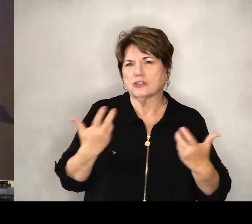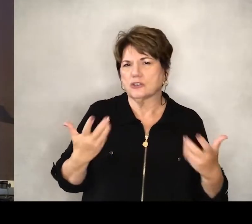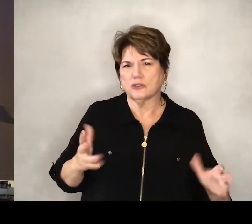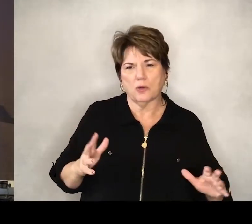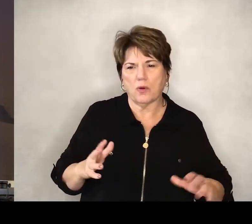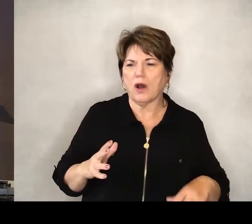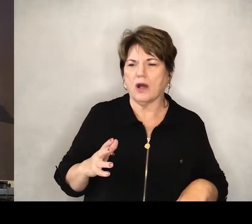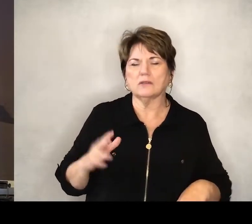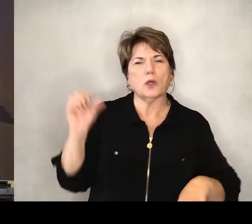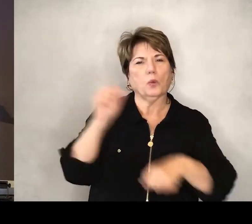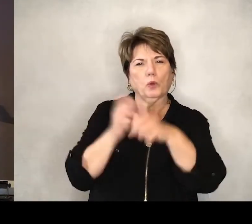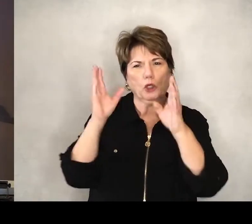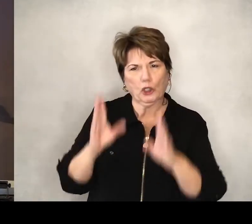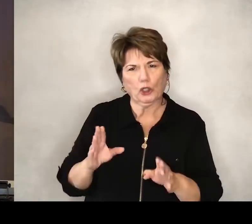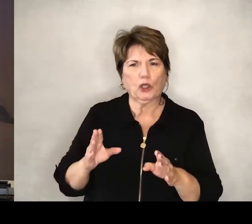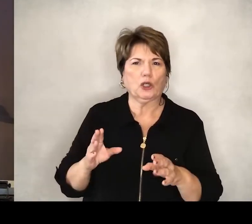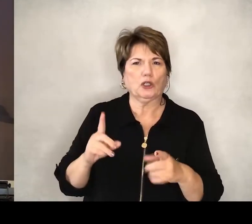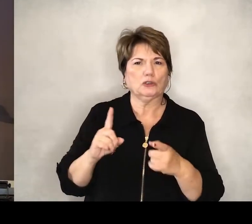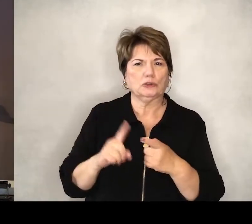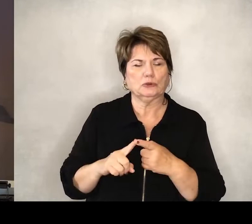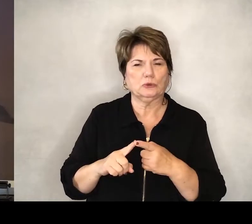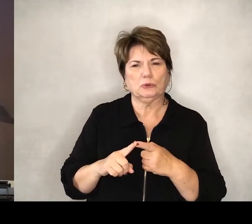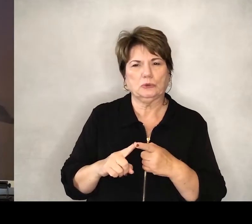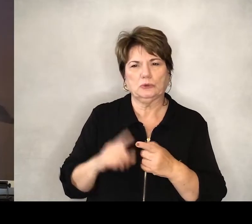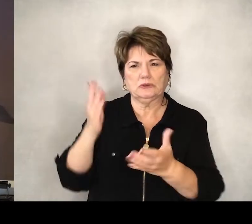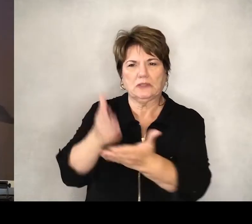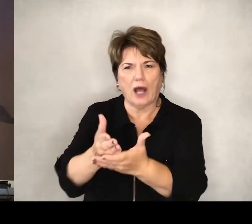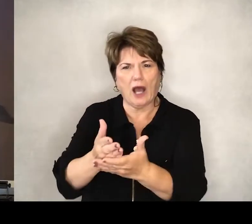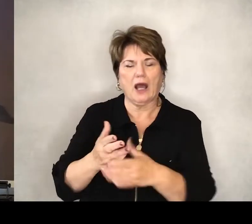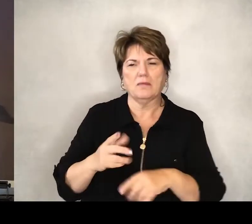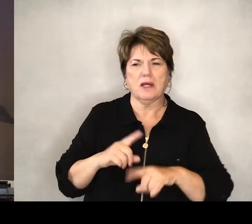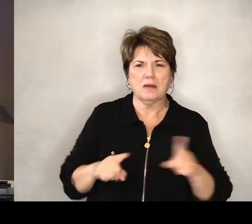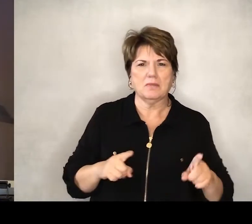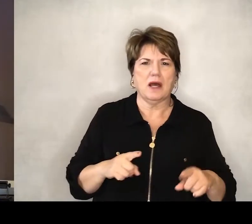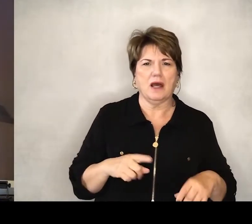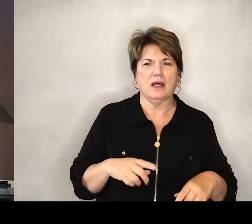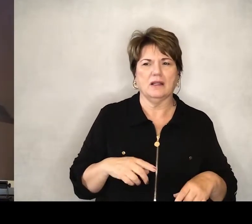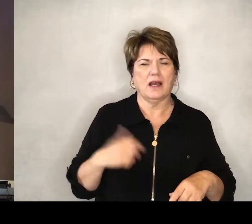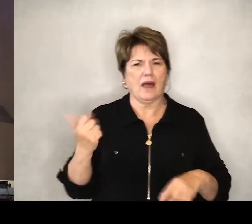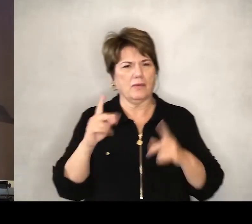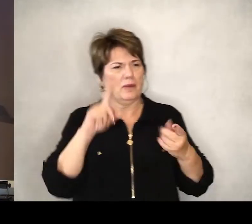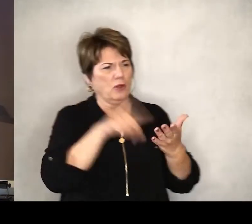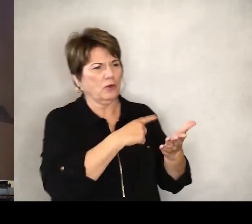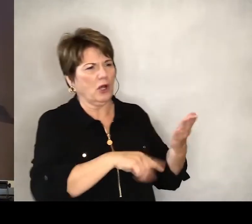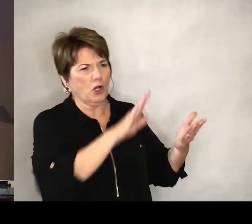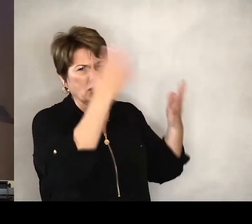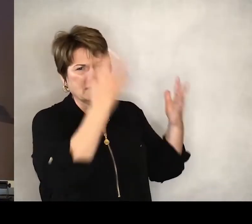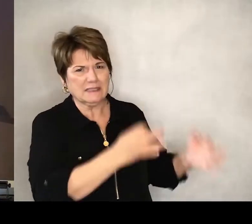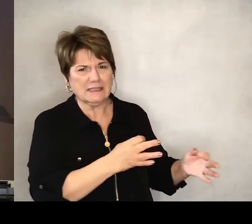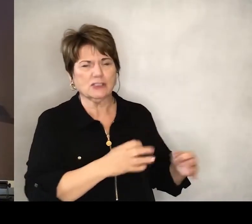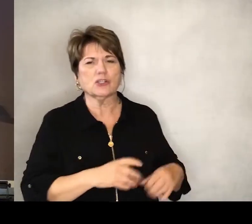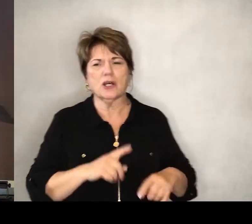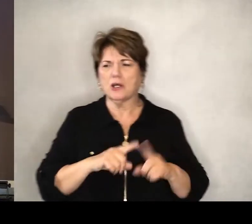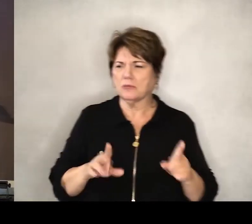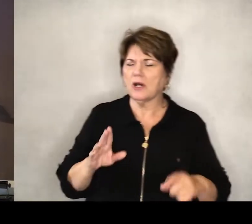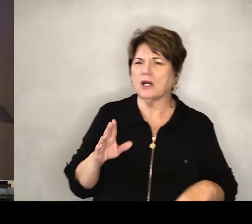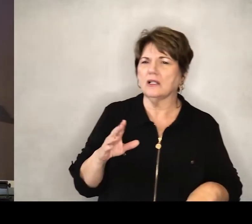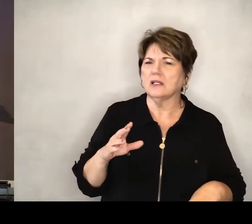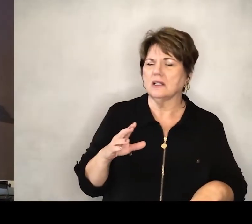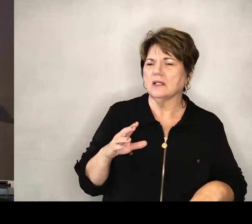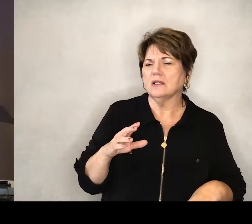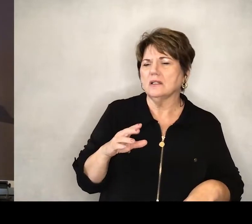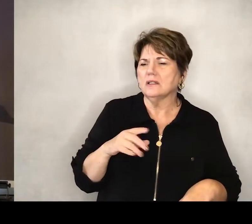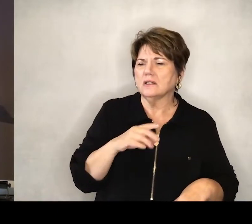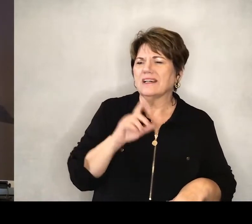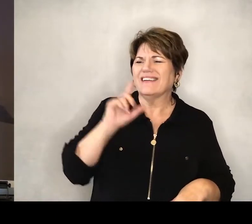the way of the workers that were there. And yet she was heavily, heavily criticized for that decision. And she would say, actually, to some of